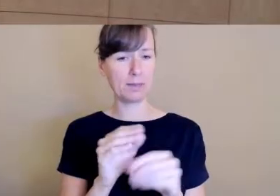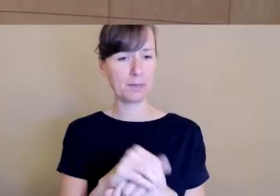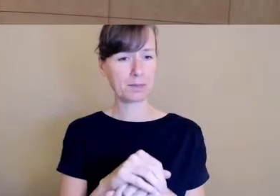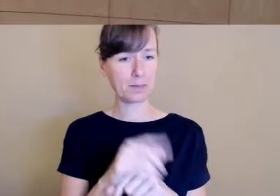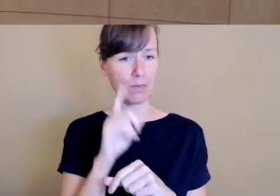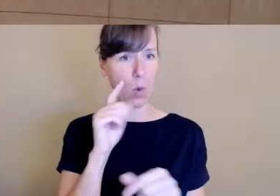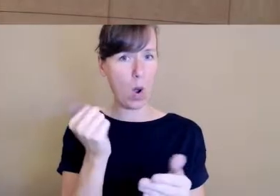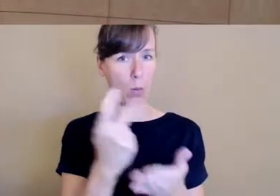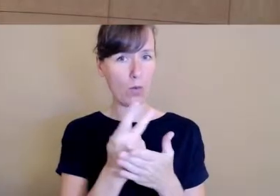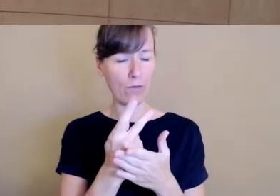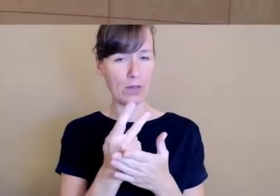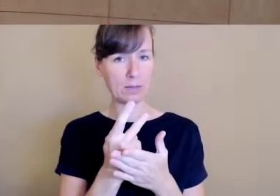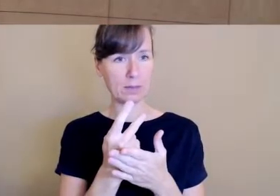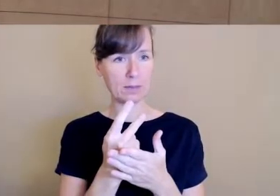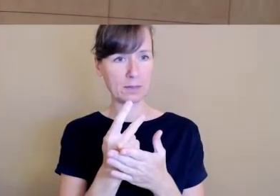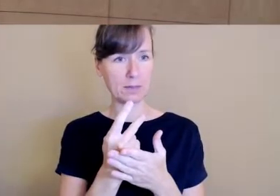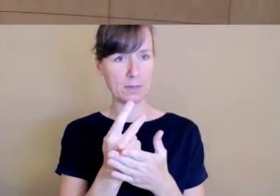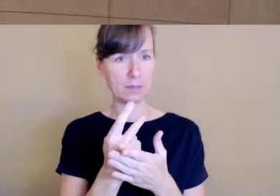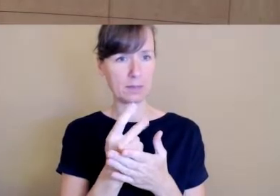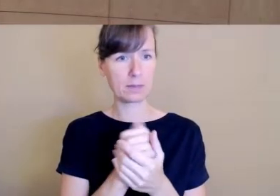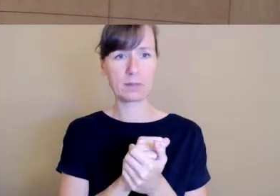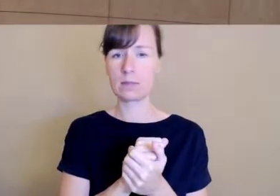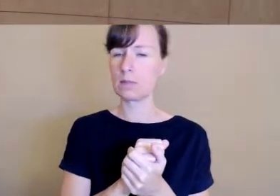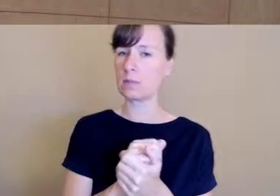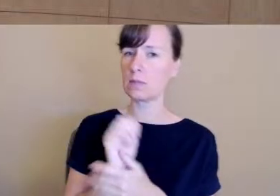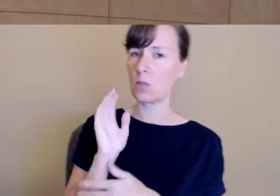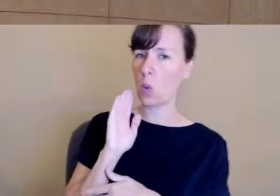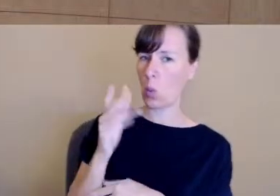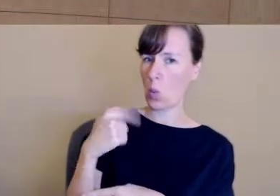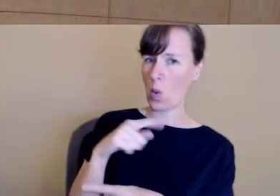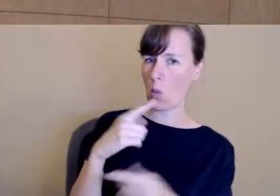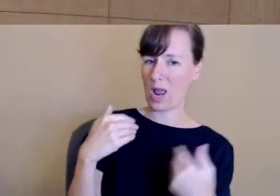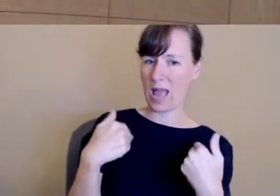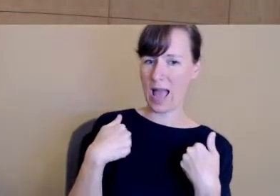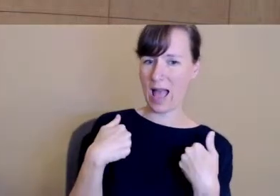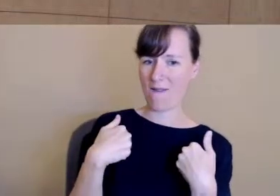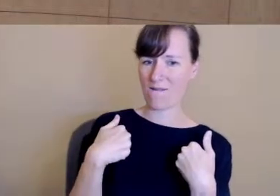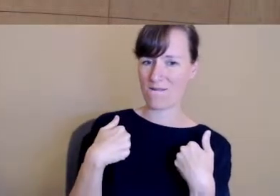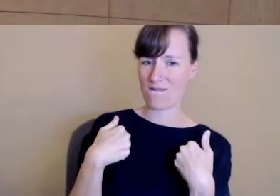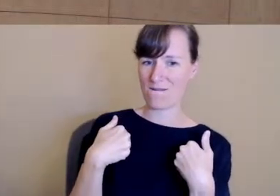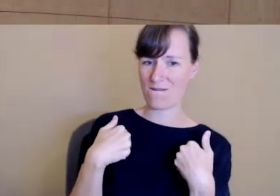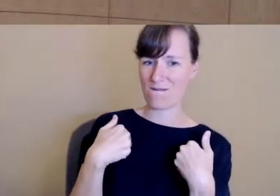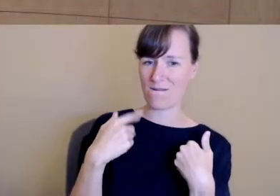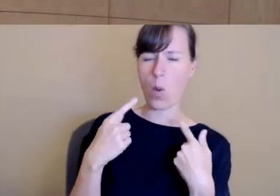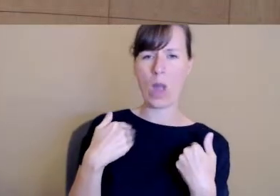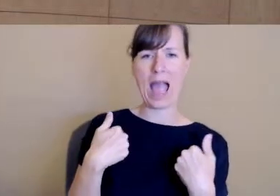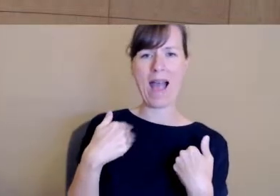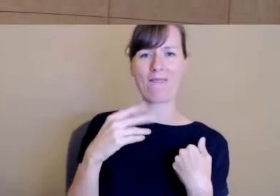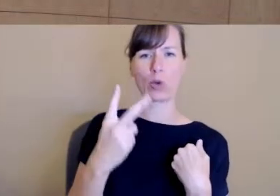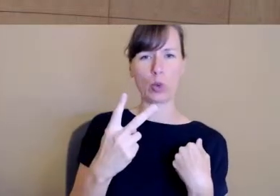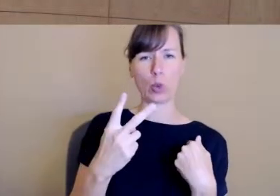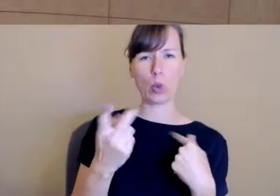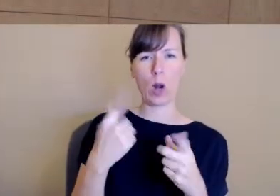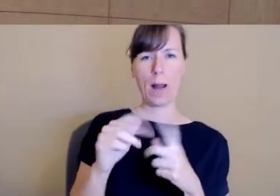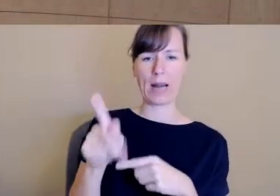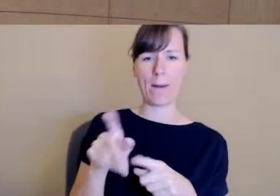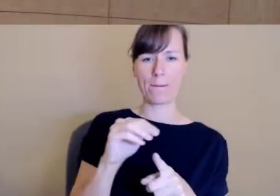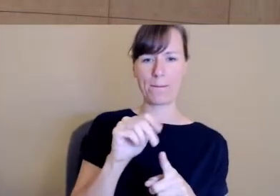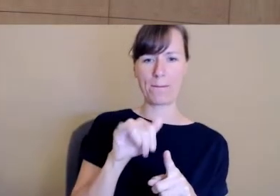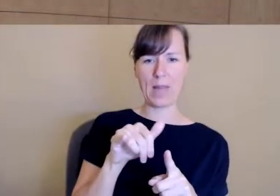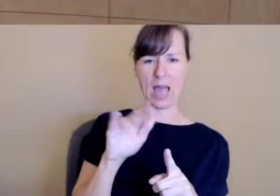approval. Well, we have May, June, we have 2 town meetings coming up. So you literally will